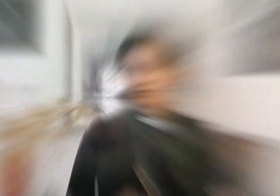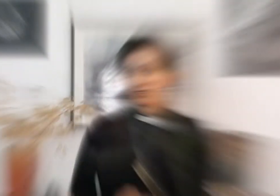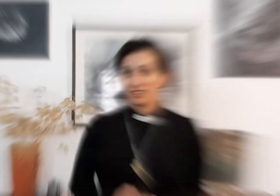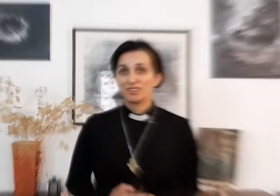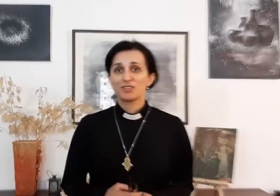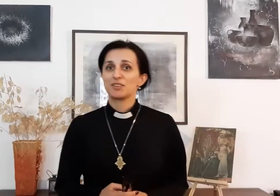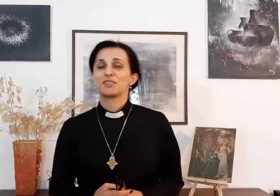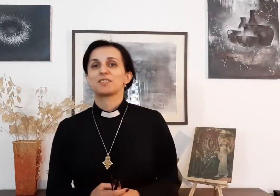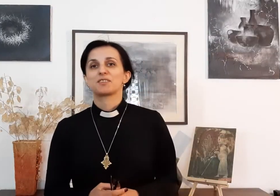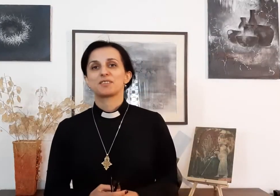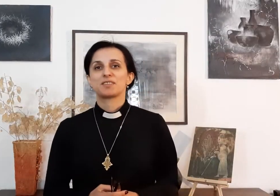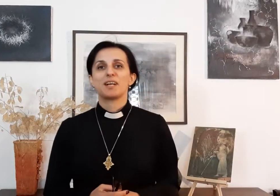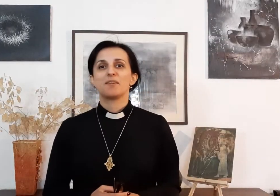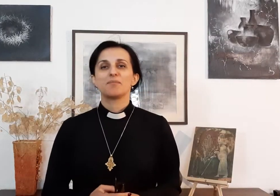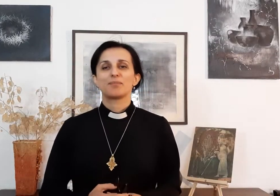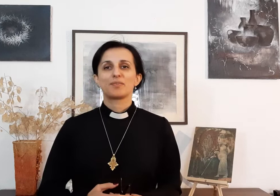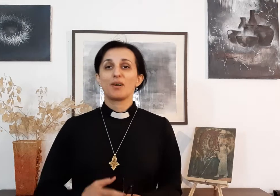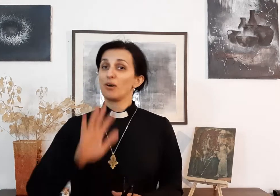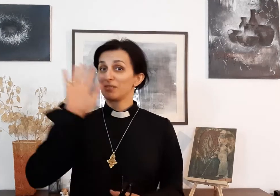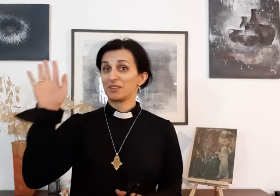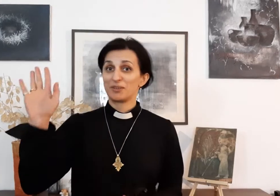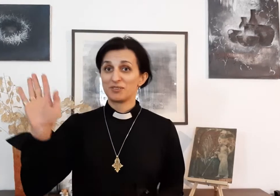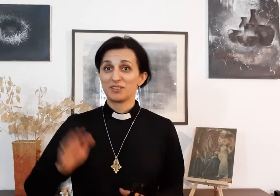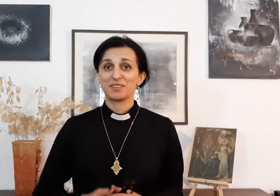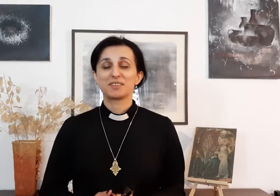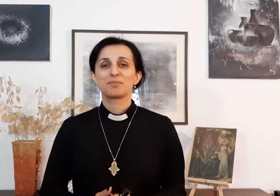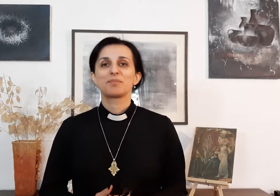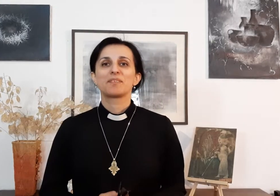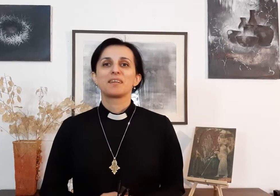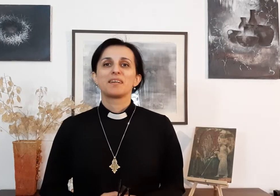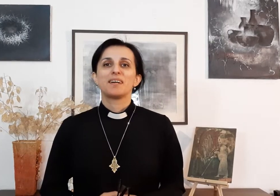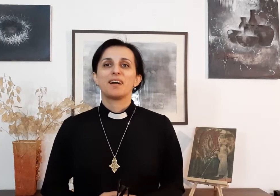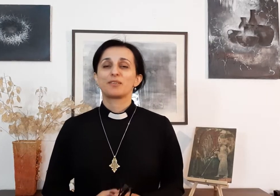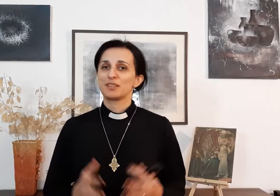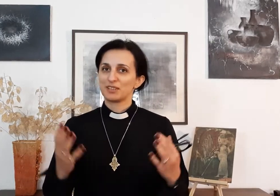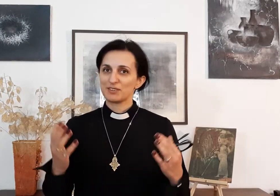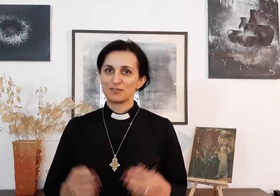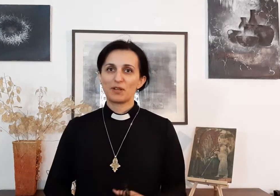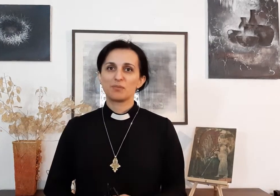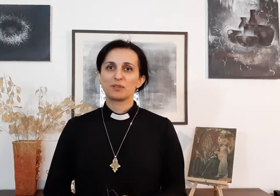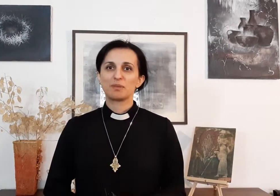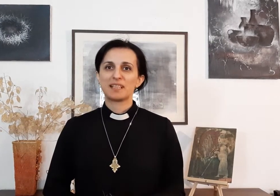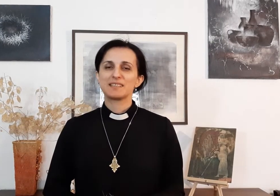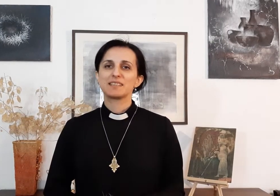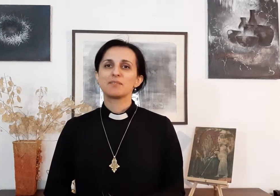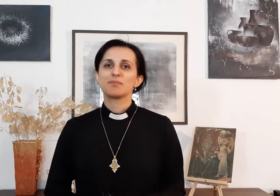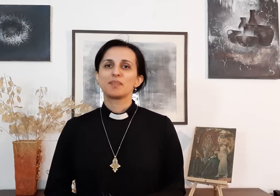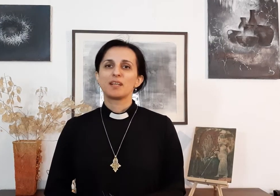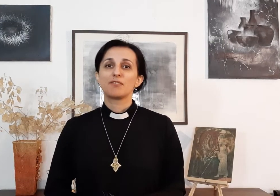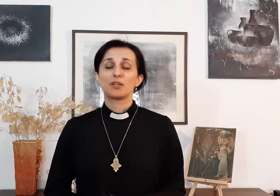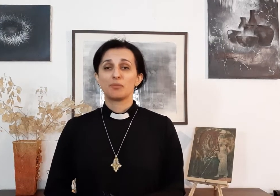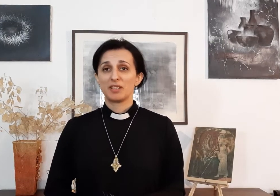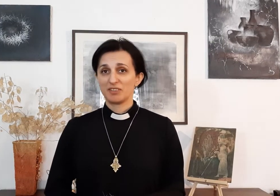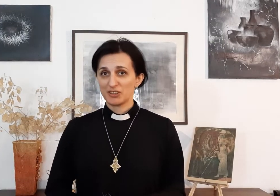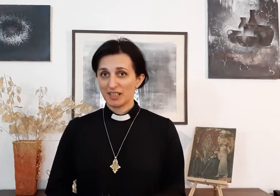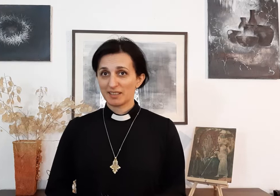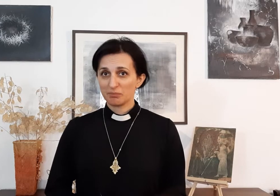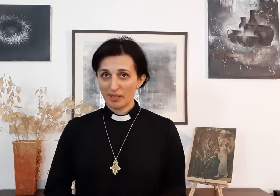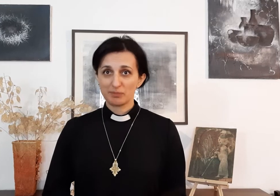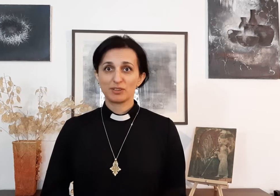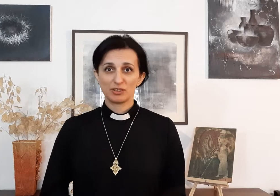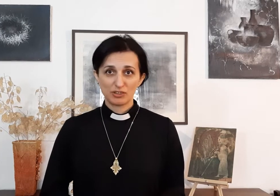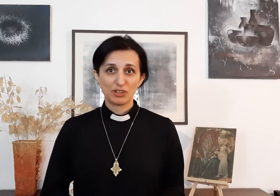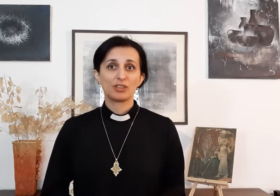Dear brothers and sisters, all the options. Greetings from Tbilisi, from the